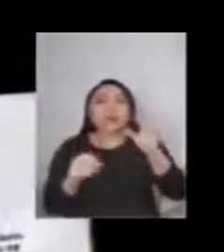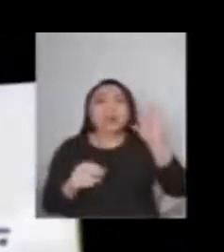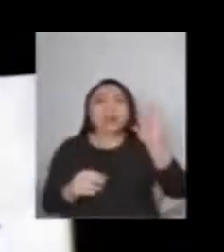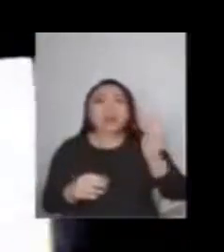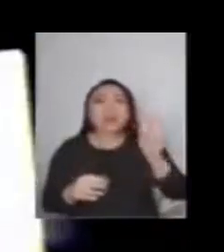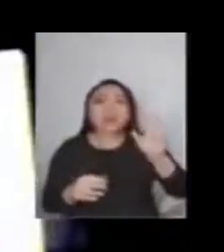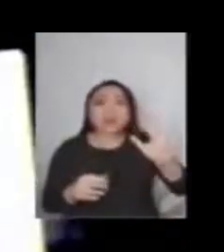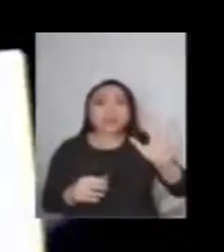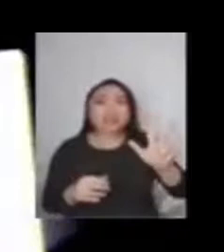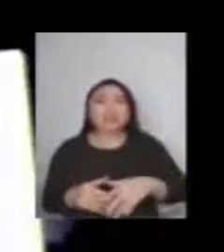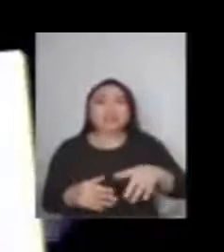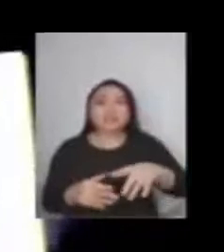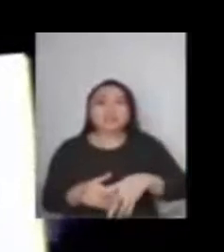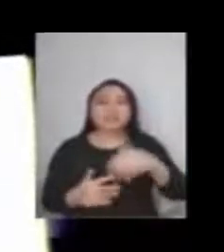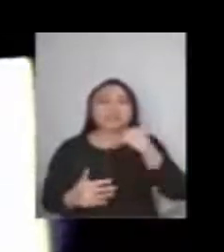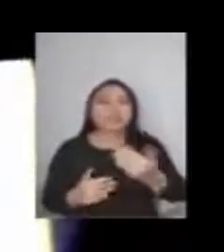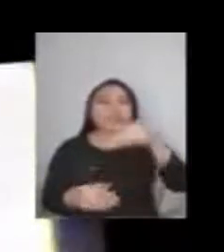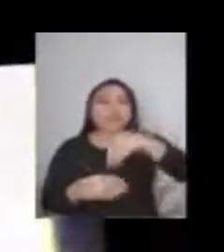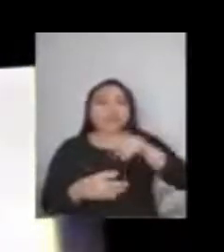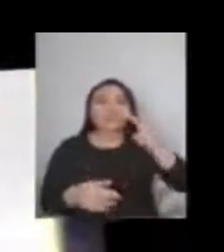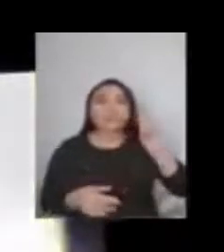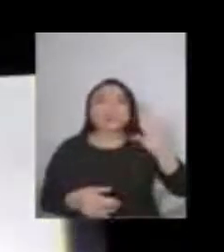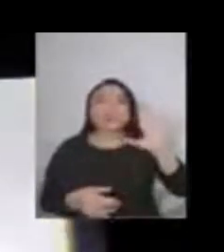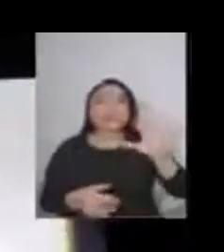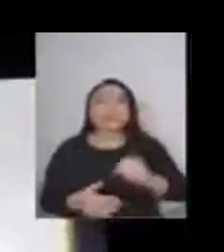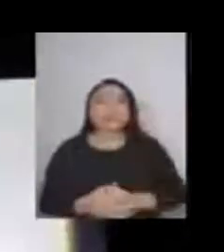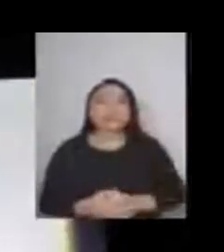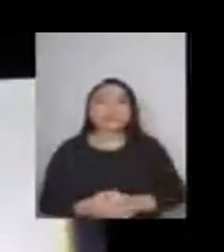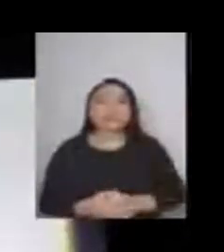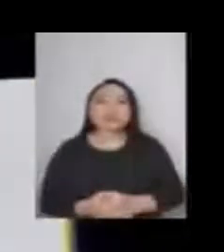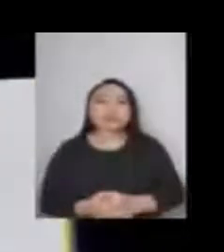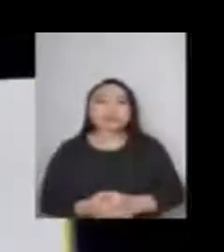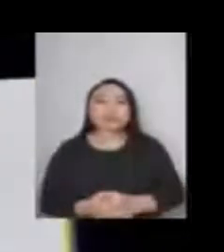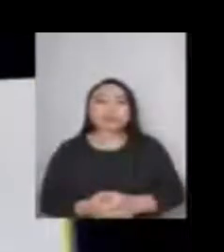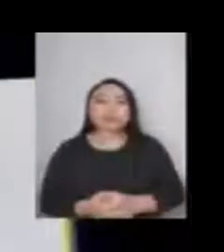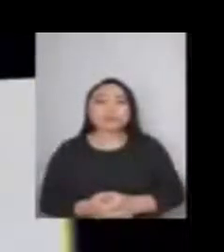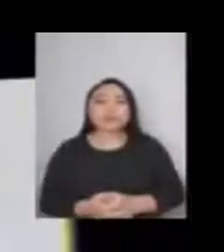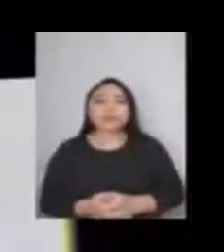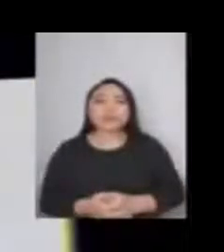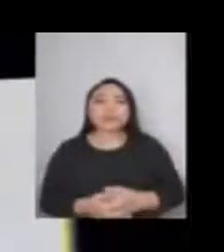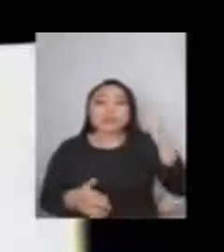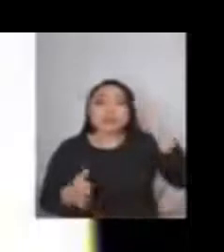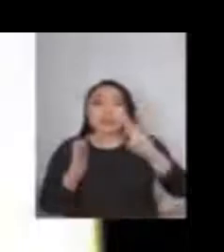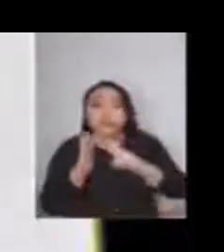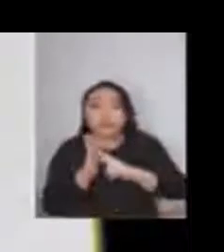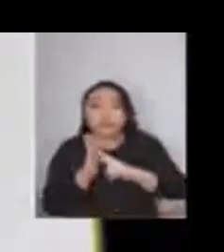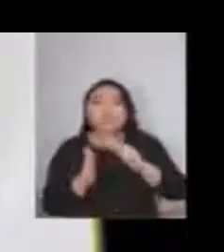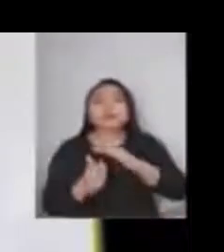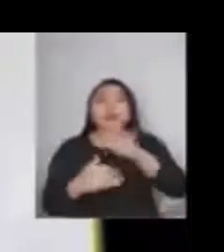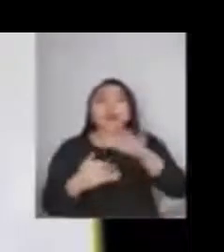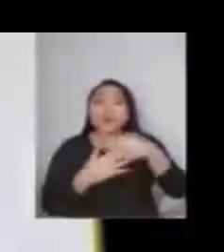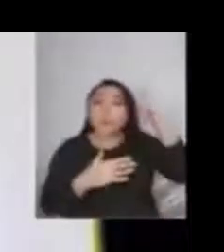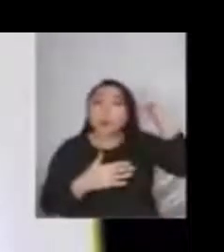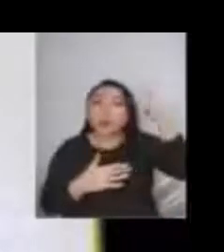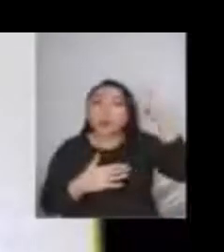Its implementing rules and regulations was adopted by the Philippine Commission on Women Board of Commissioners on March 30,